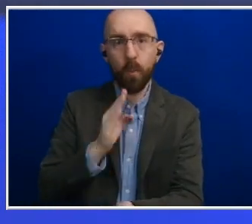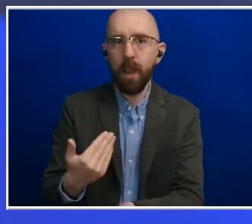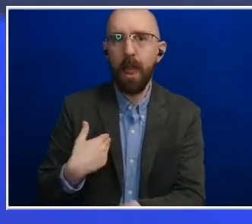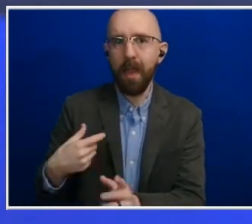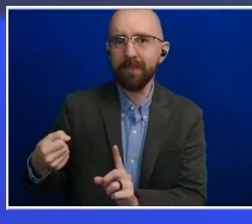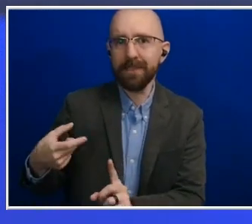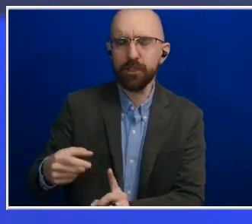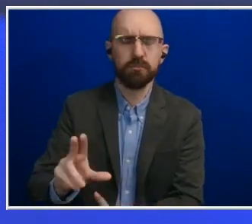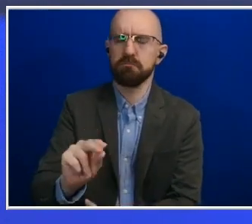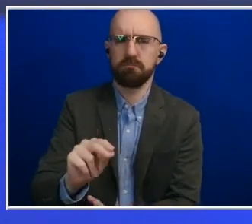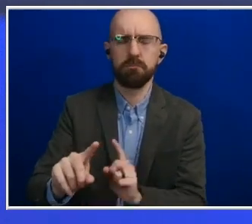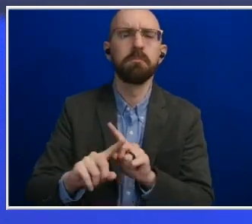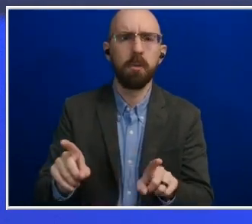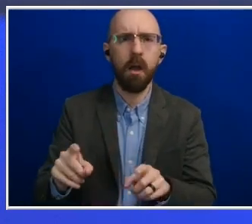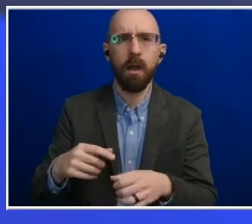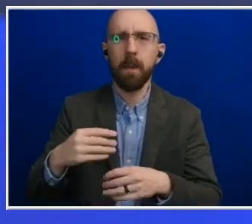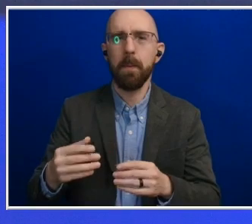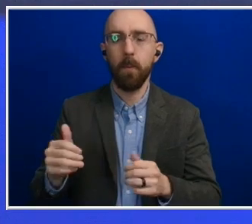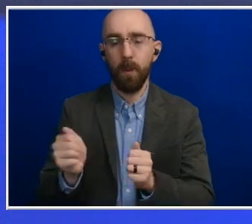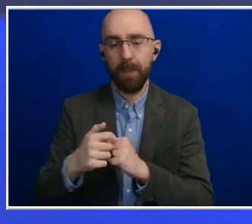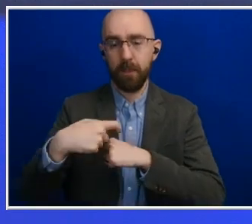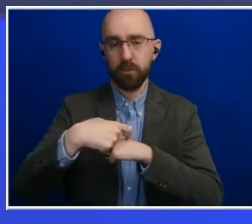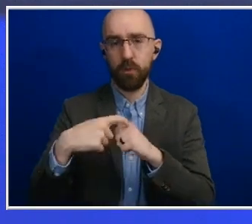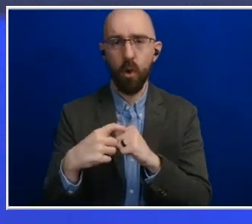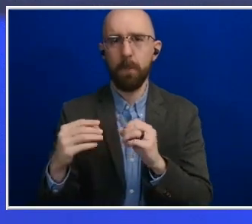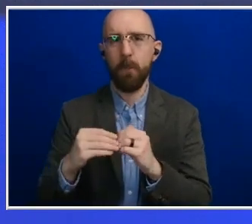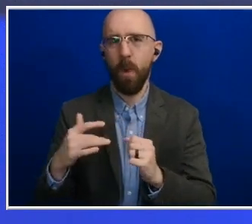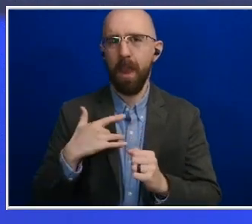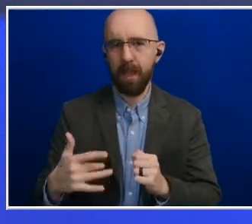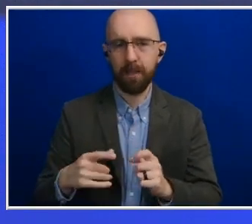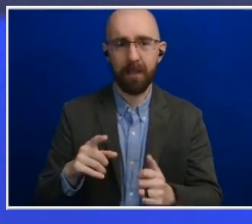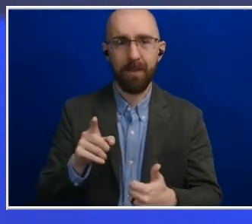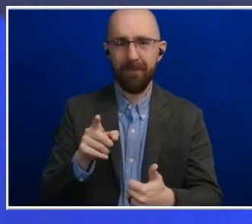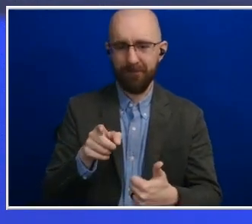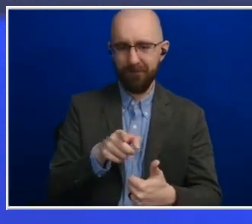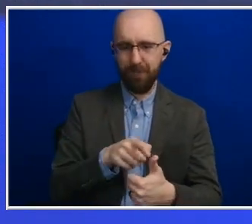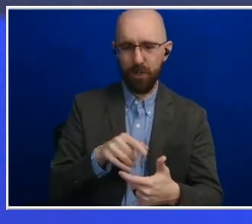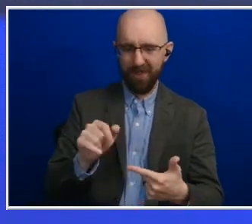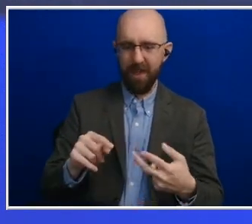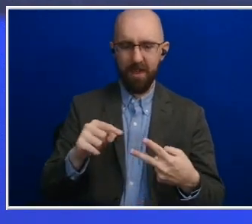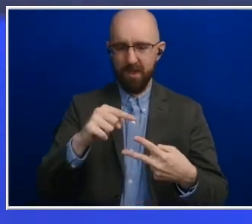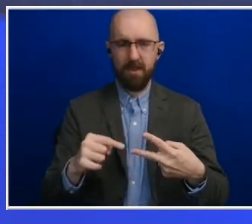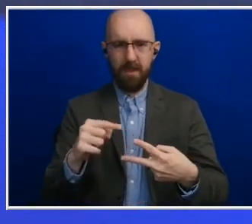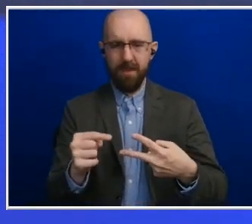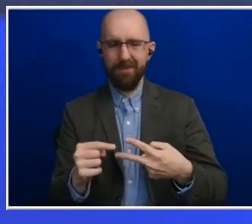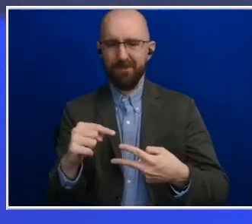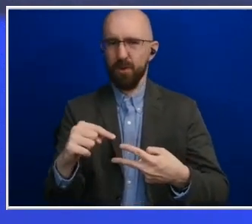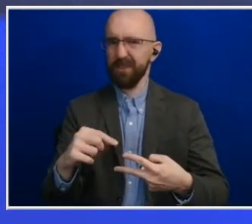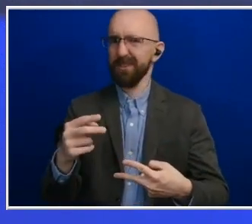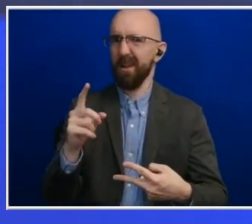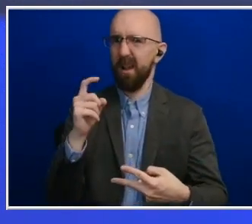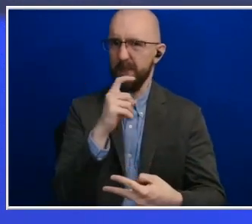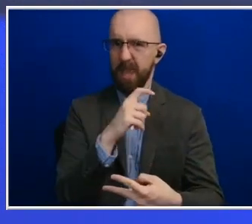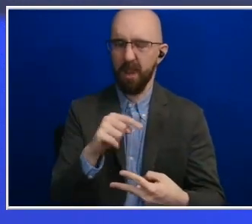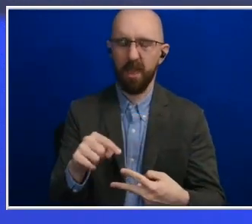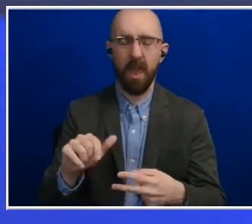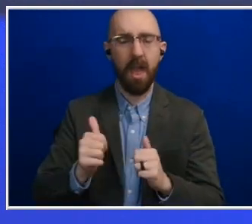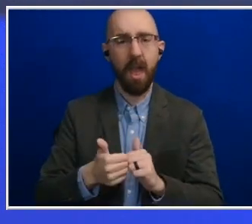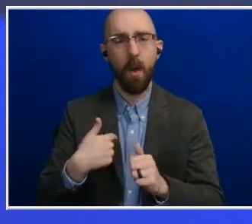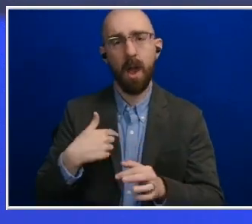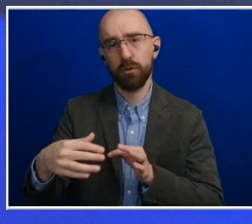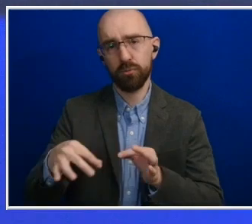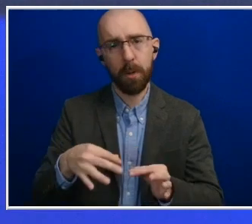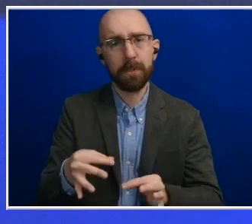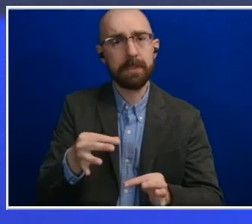does make it more likely. The first question is pretty complex. The way I kind of describe it simply, just